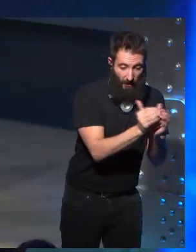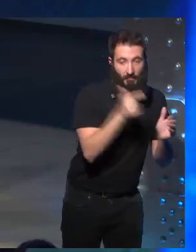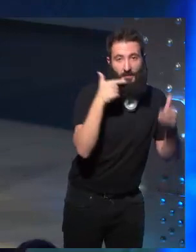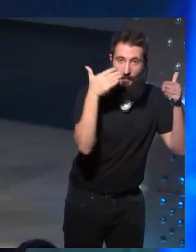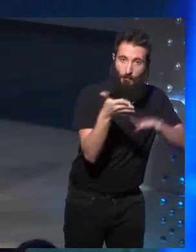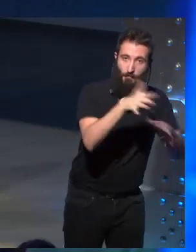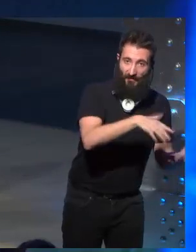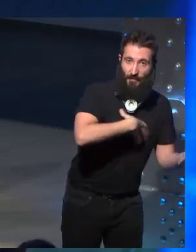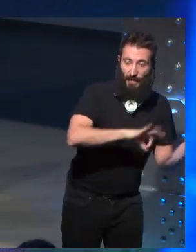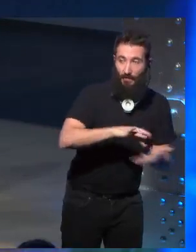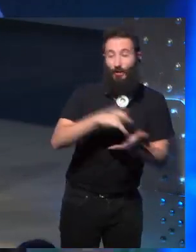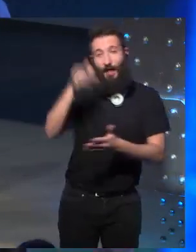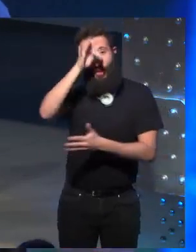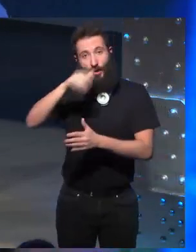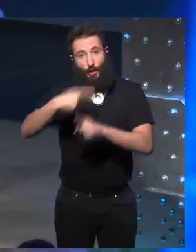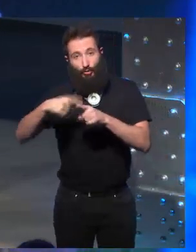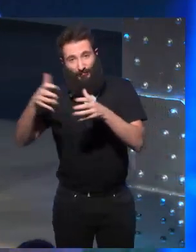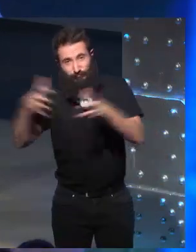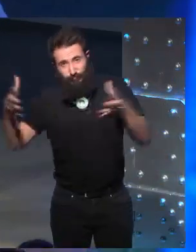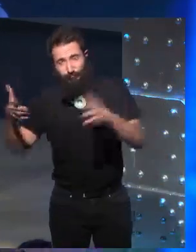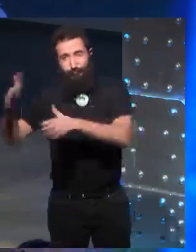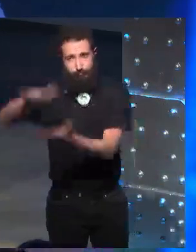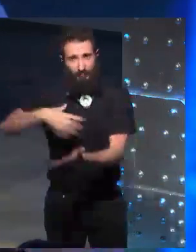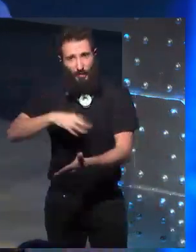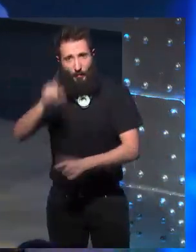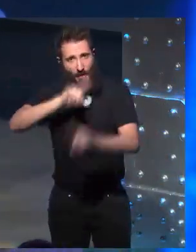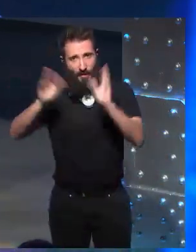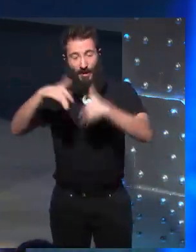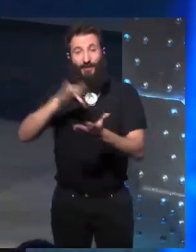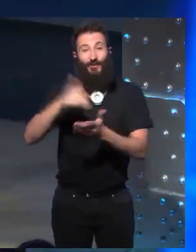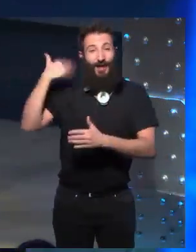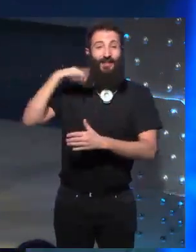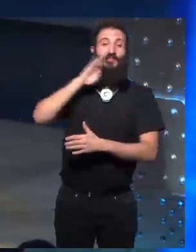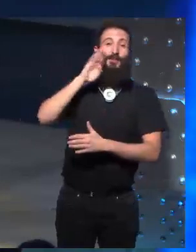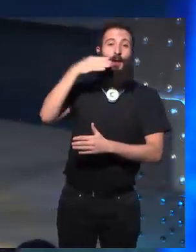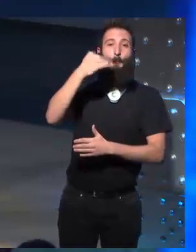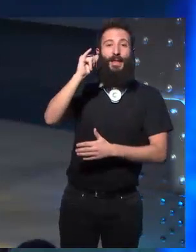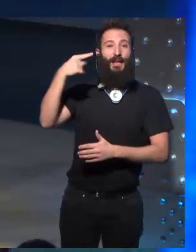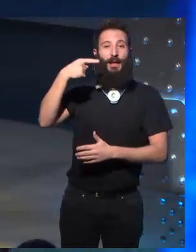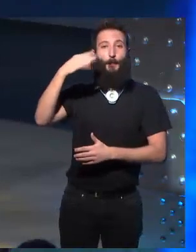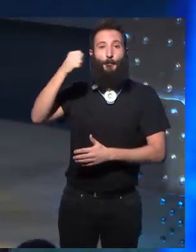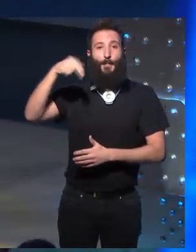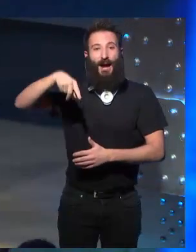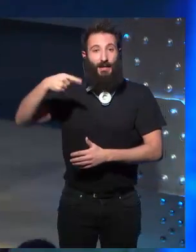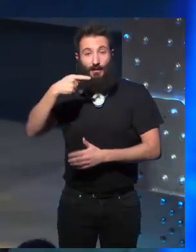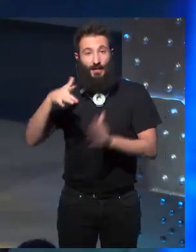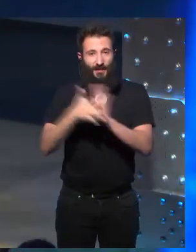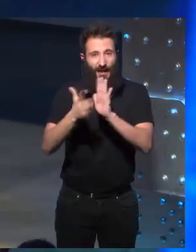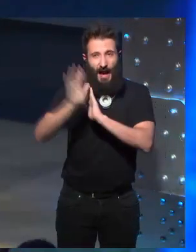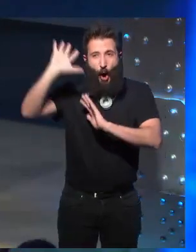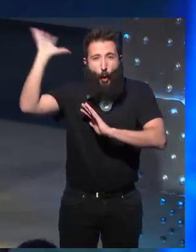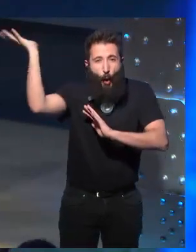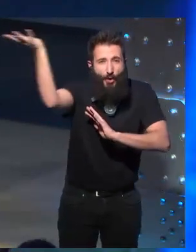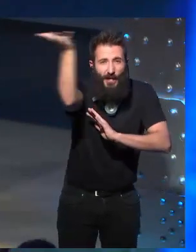before, the Big Bang is when the whole universe that we can see, the whole visible universe, was so small that it